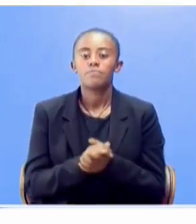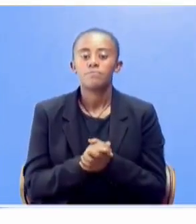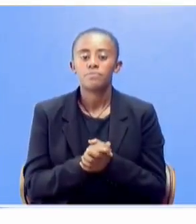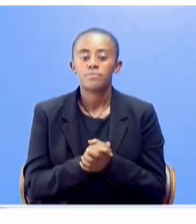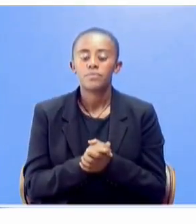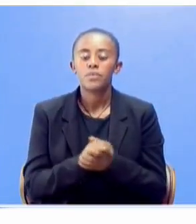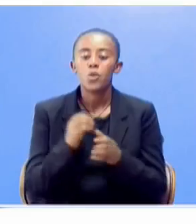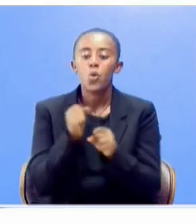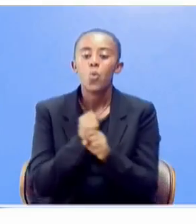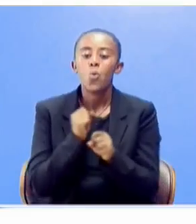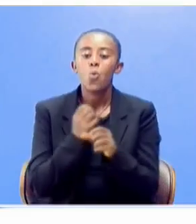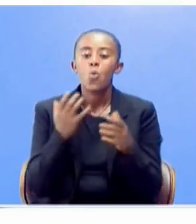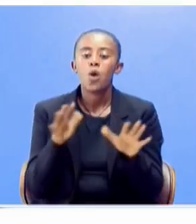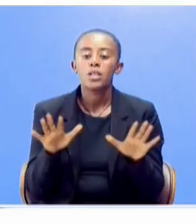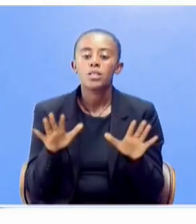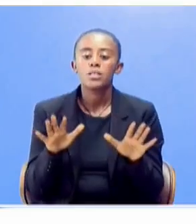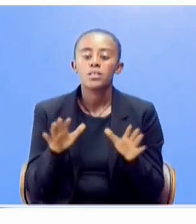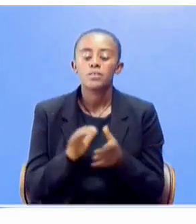worked.